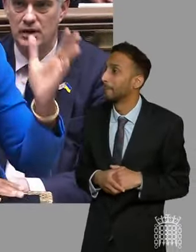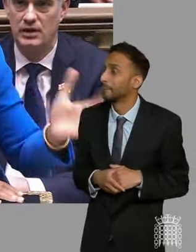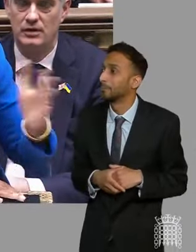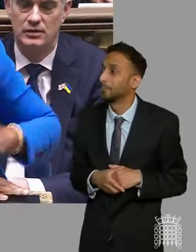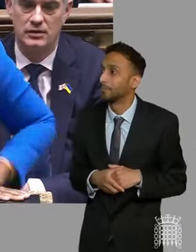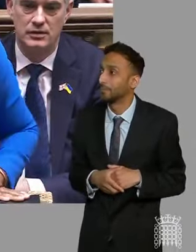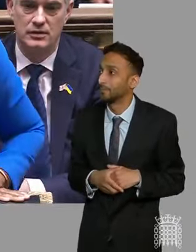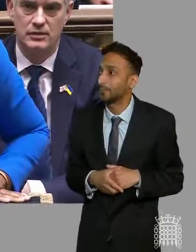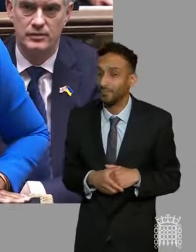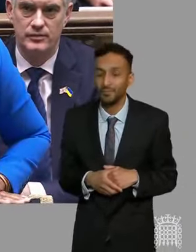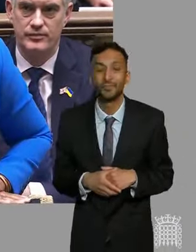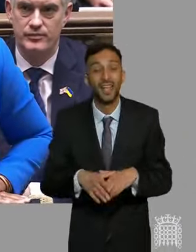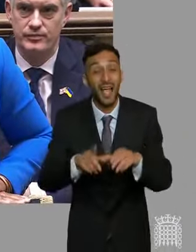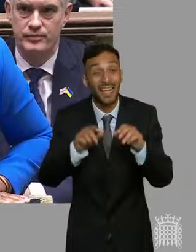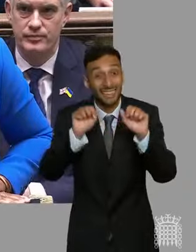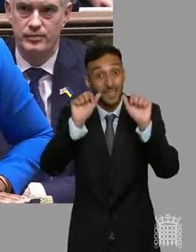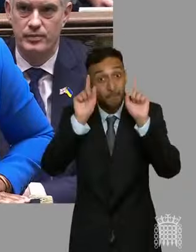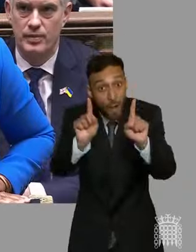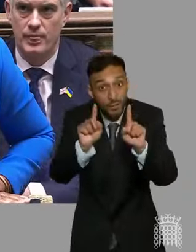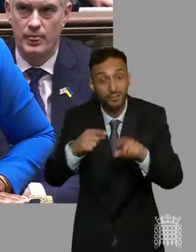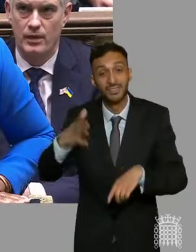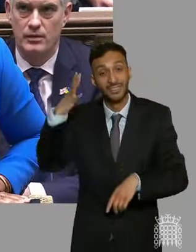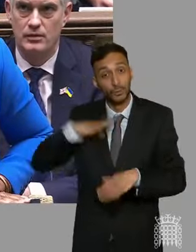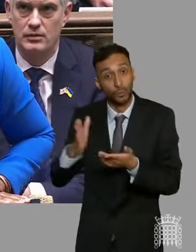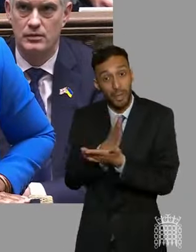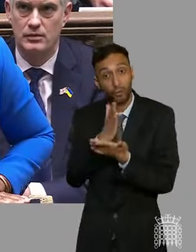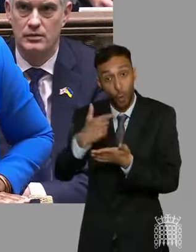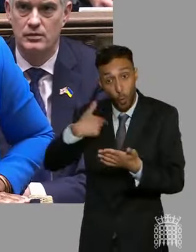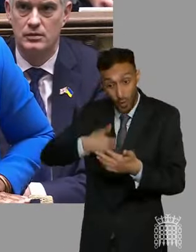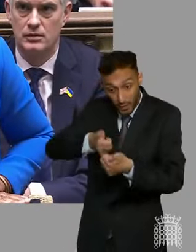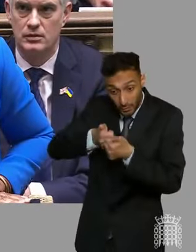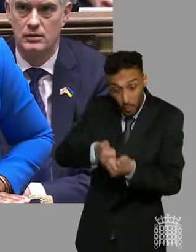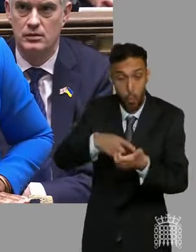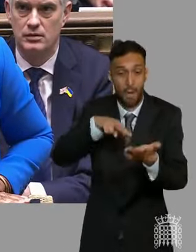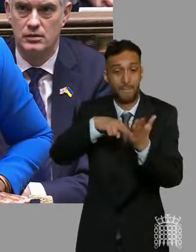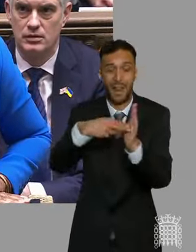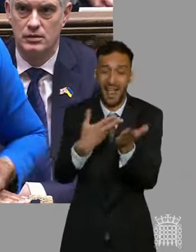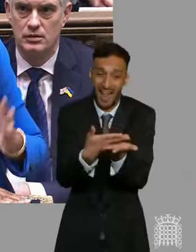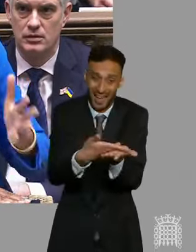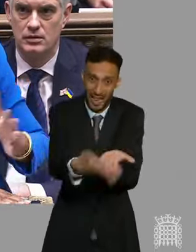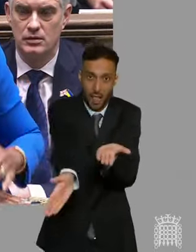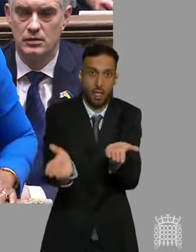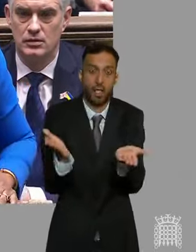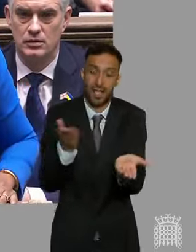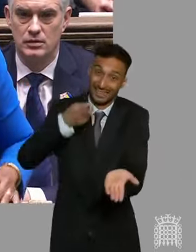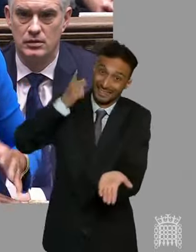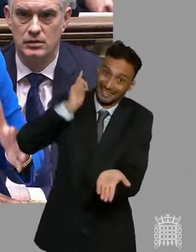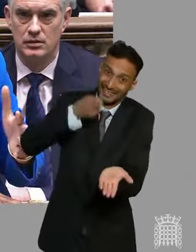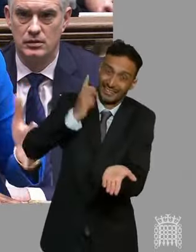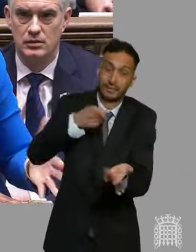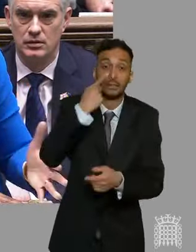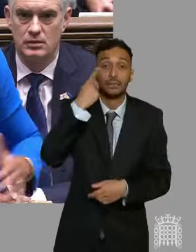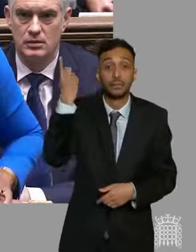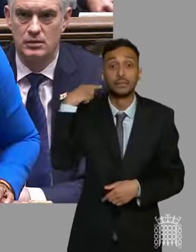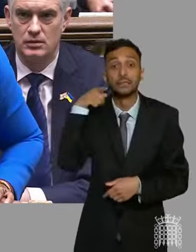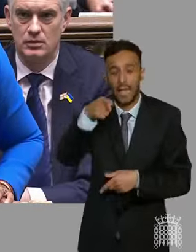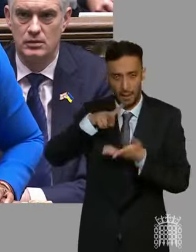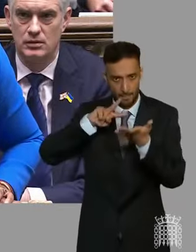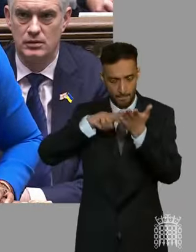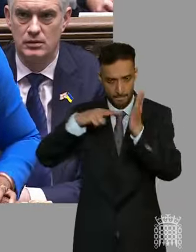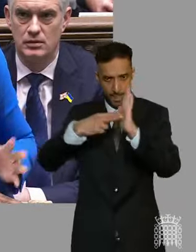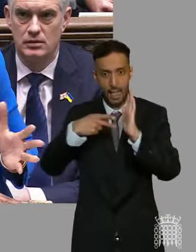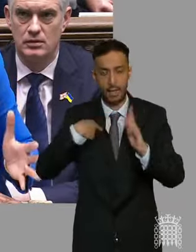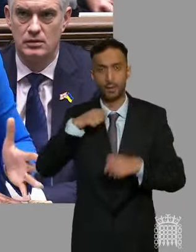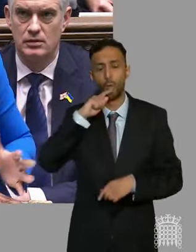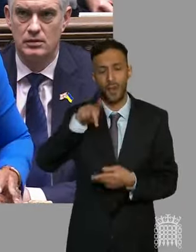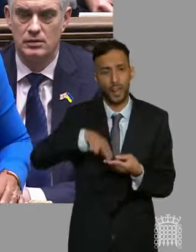transparent. Yesterday, the Prime Minister set an ambition for defence spending to reach 3% in the next Parliament. We agree with him, but this could be